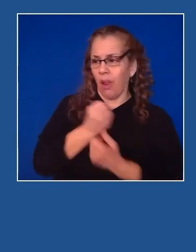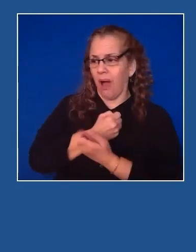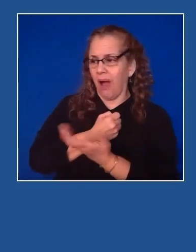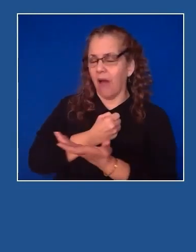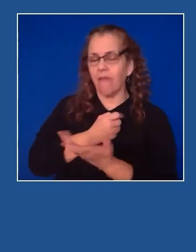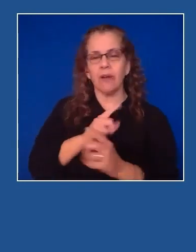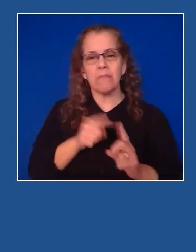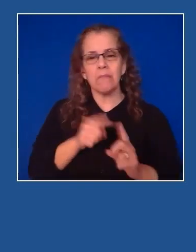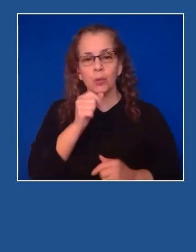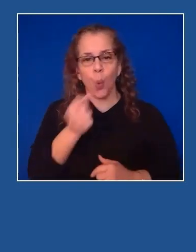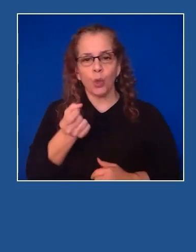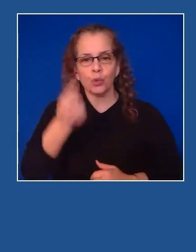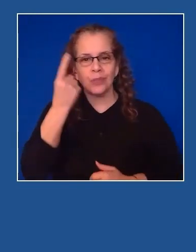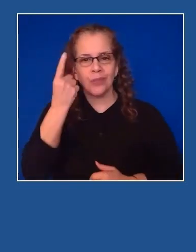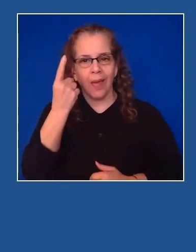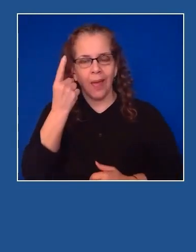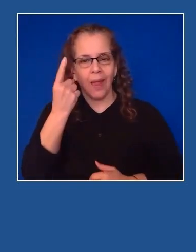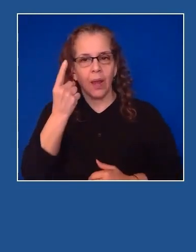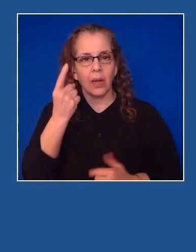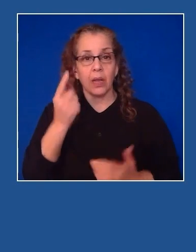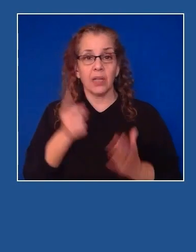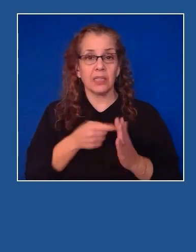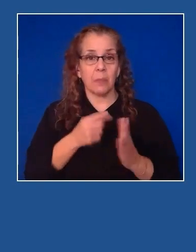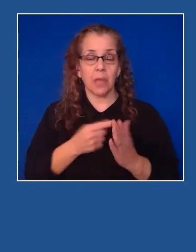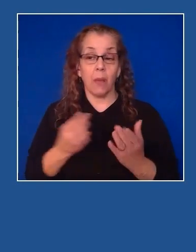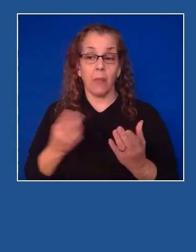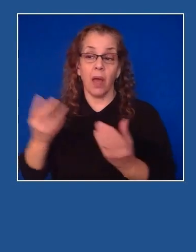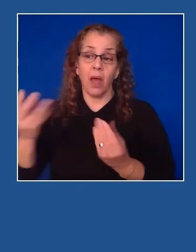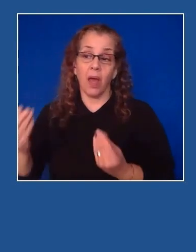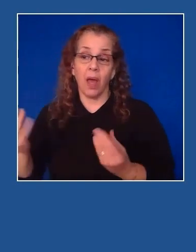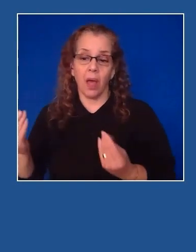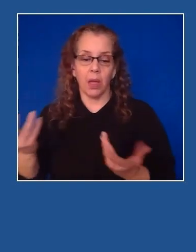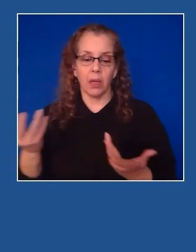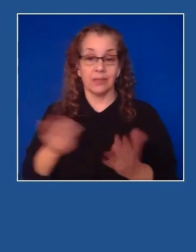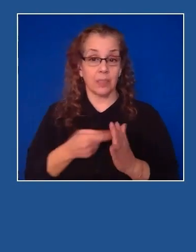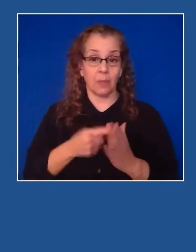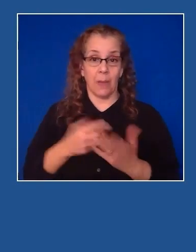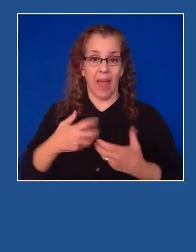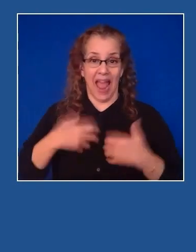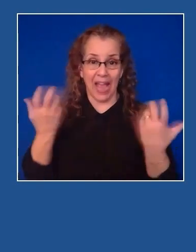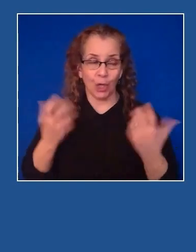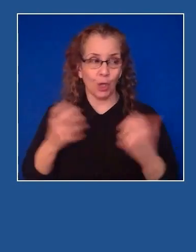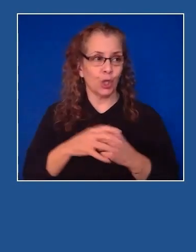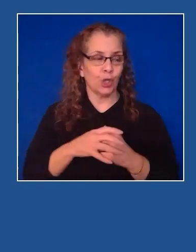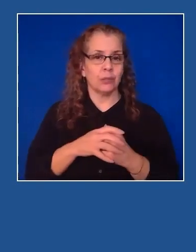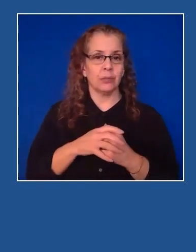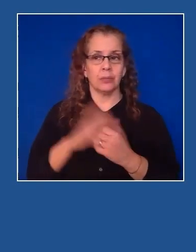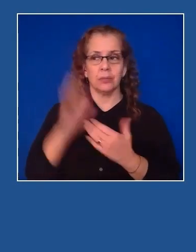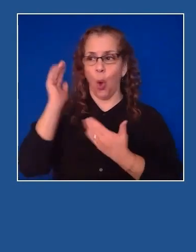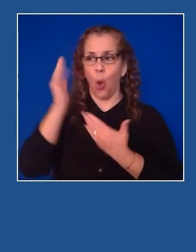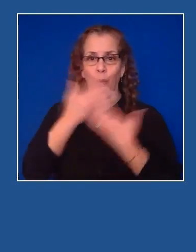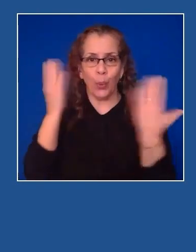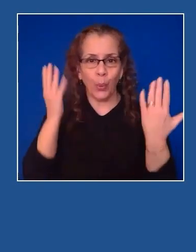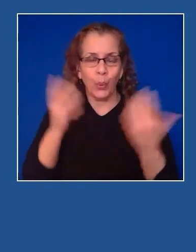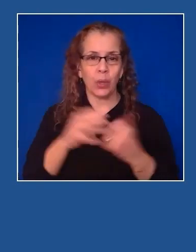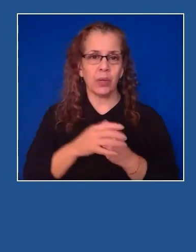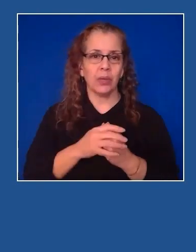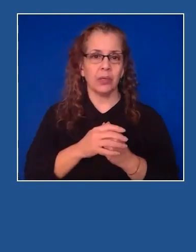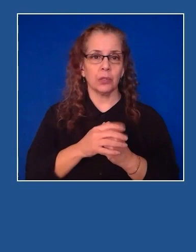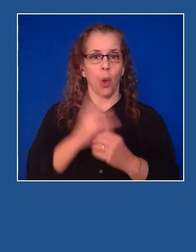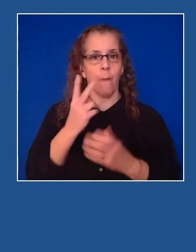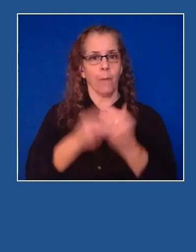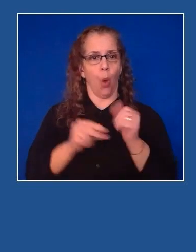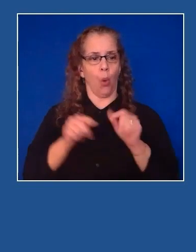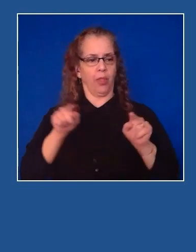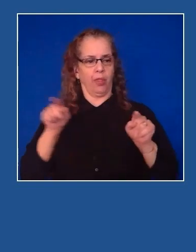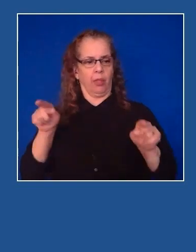different emotions, it's not just empathy. It could be anger, it could be confusion, it could be hopelessness. And so both people who are suicidal